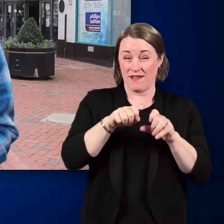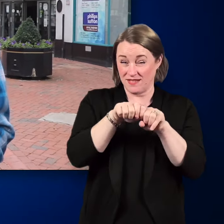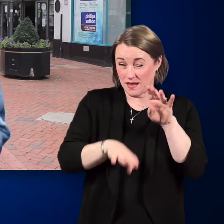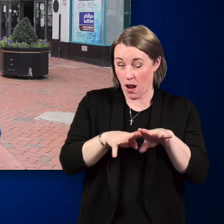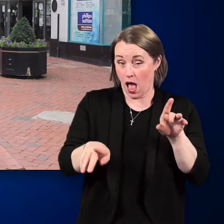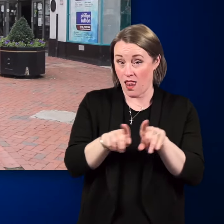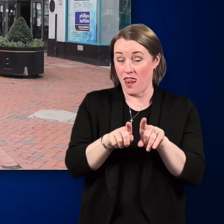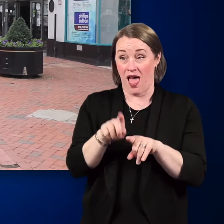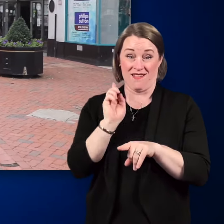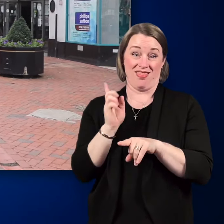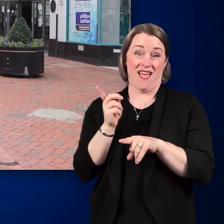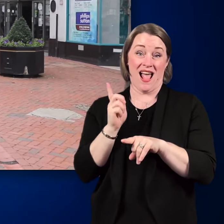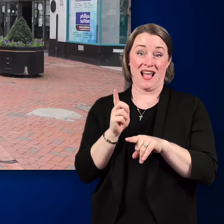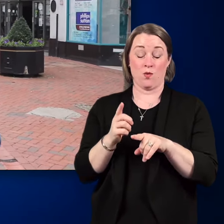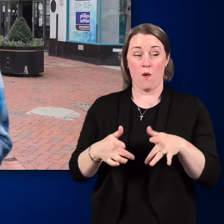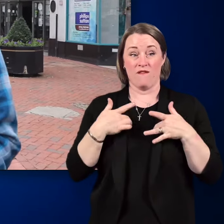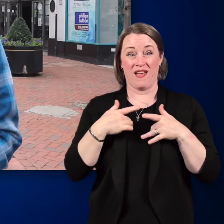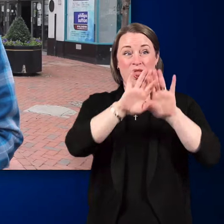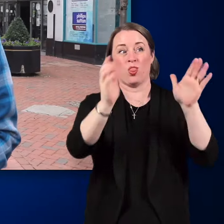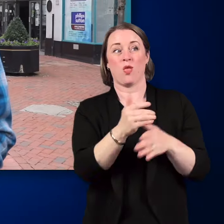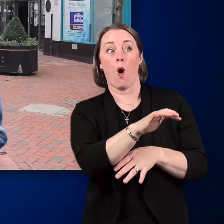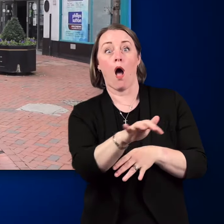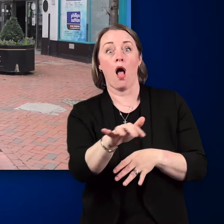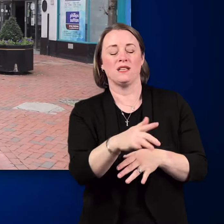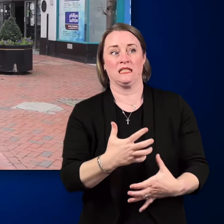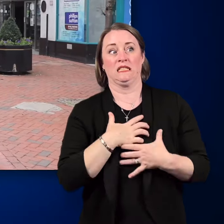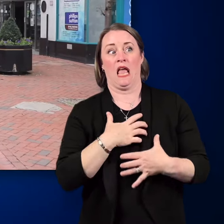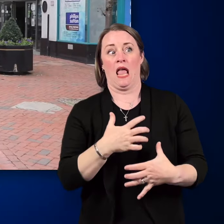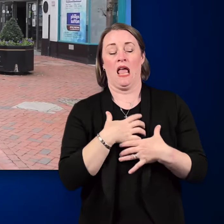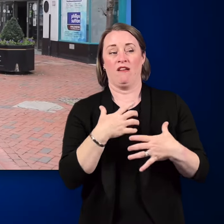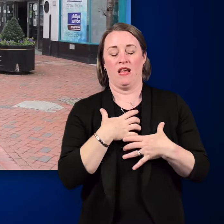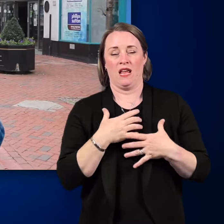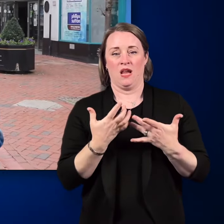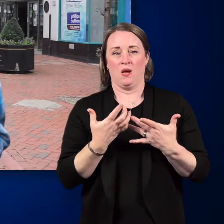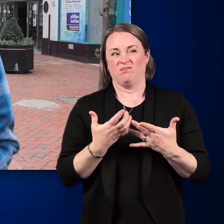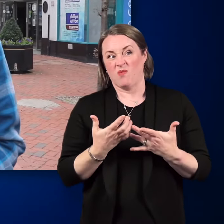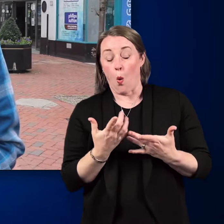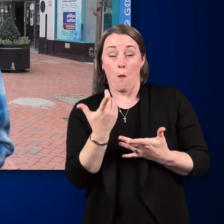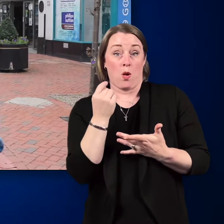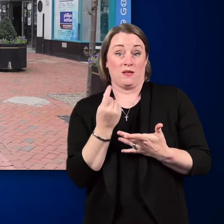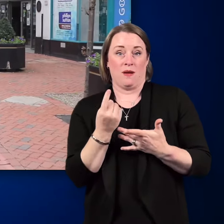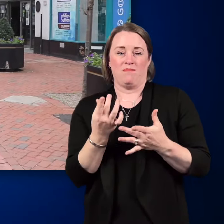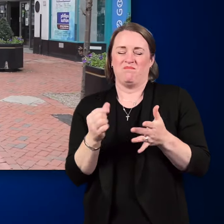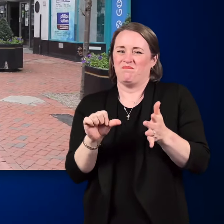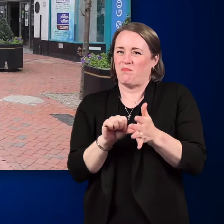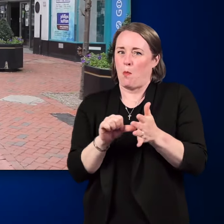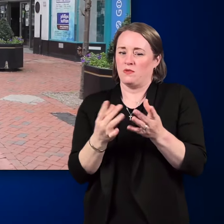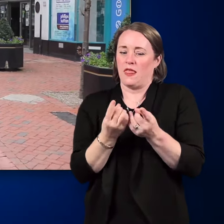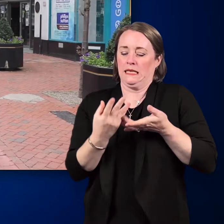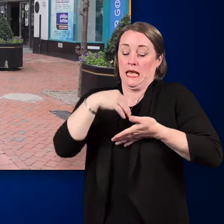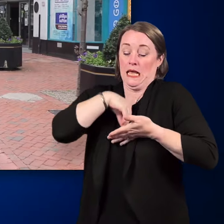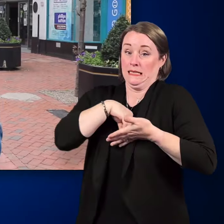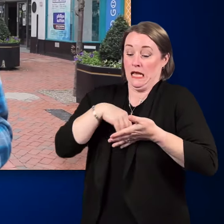a big, old, scary place. Maybe it's the issues inside of us. We're reluctant